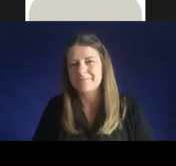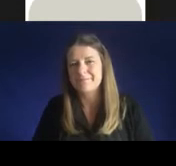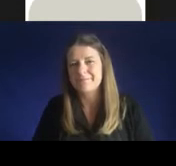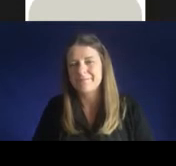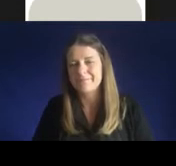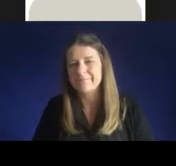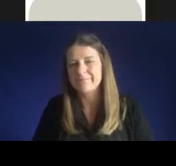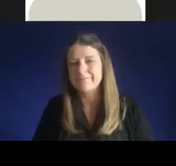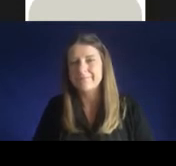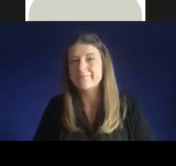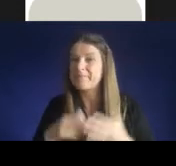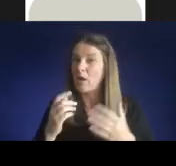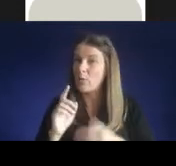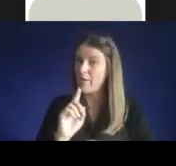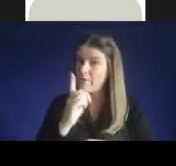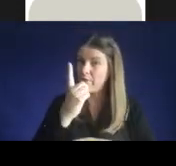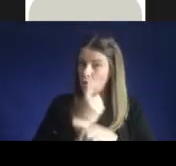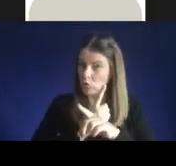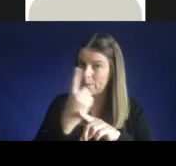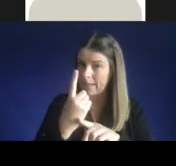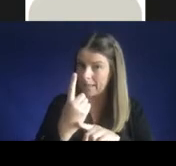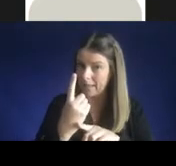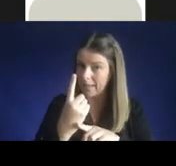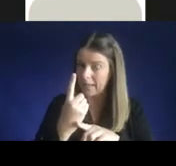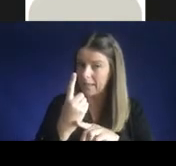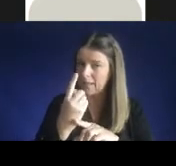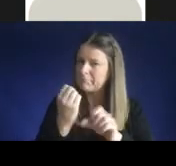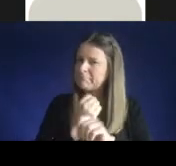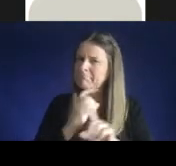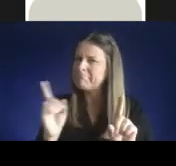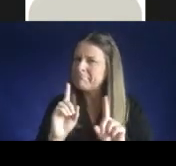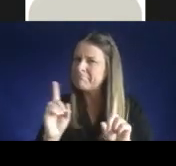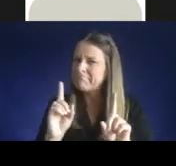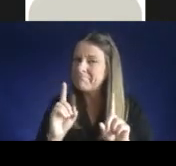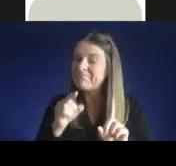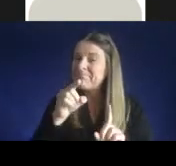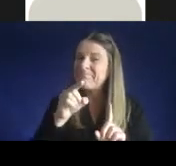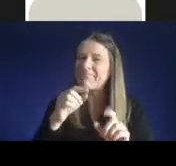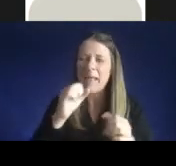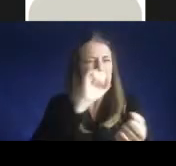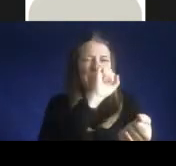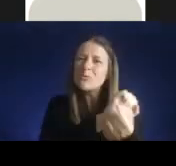In my first week, I tackled the subject of what are prisons for.